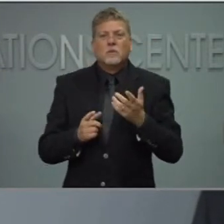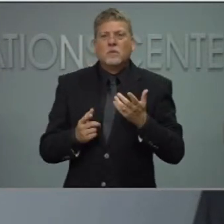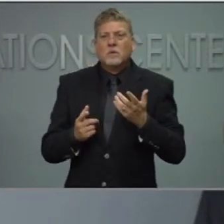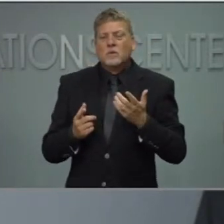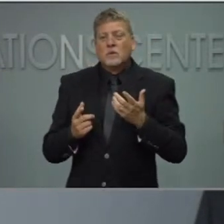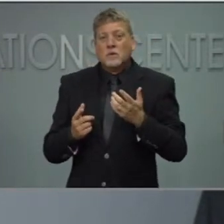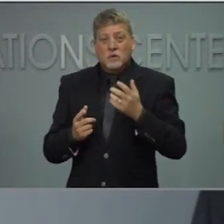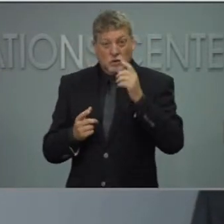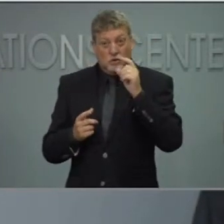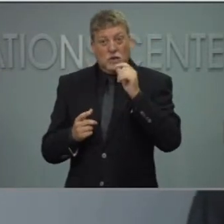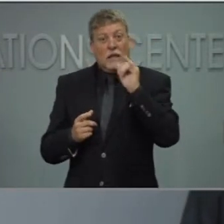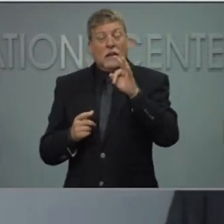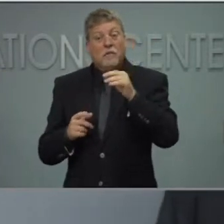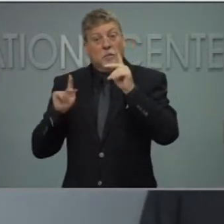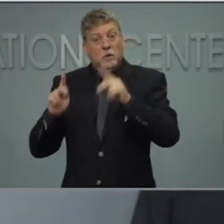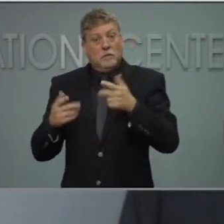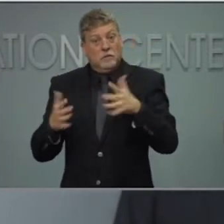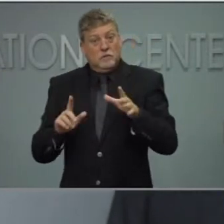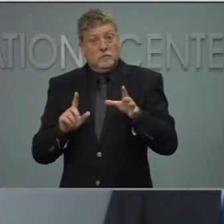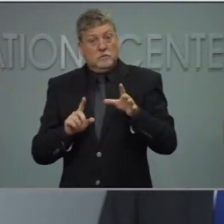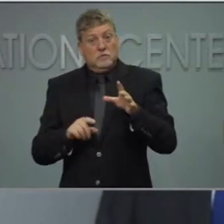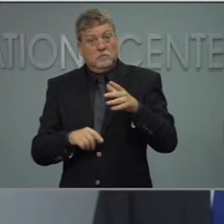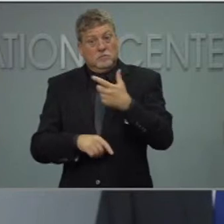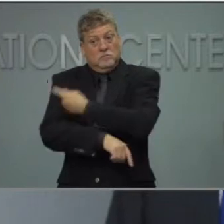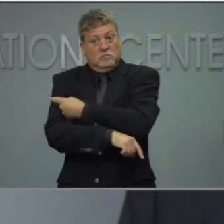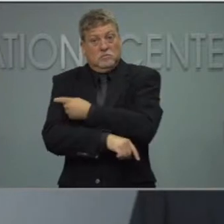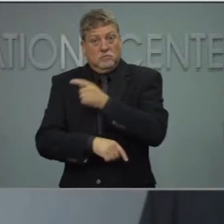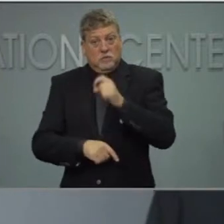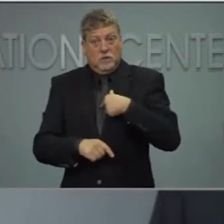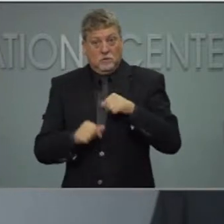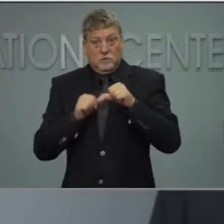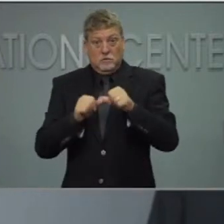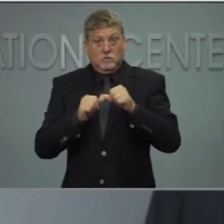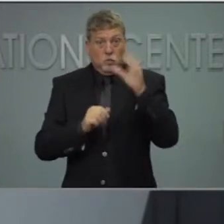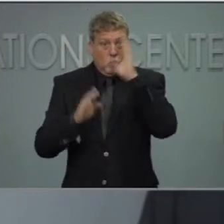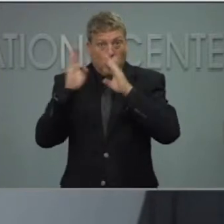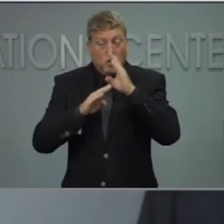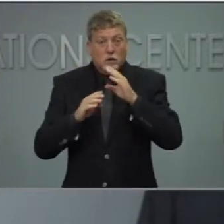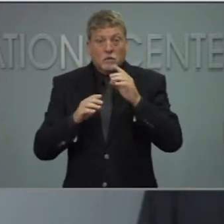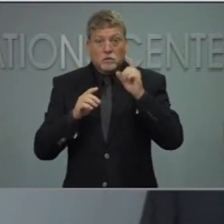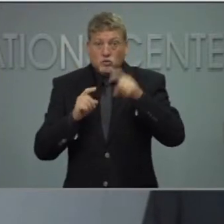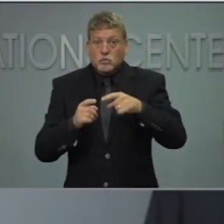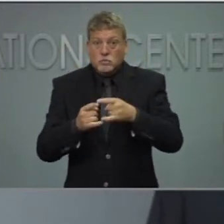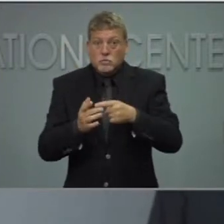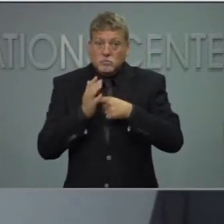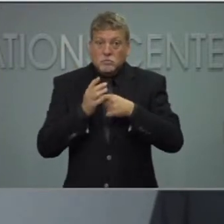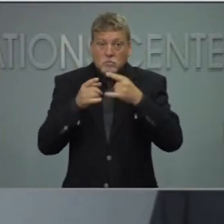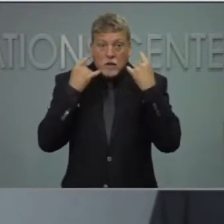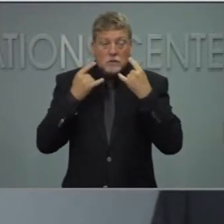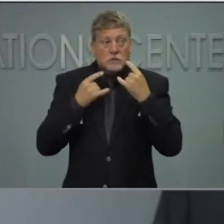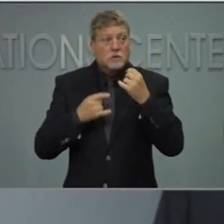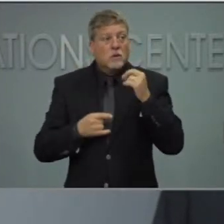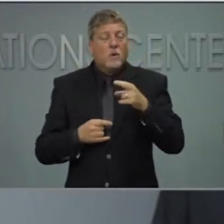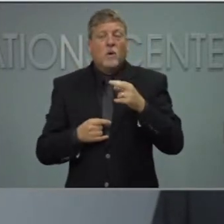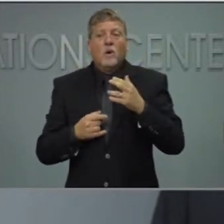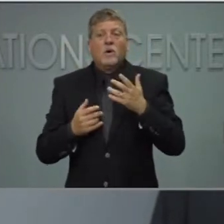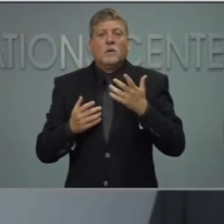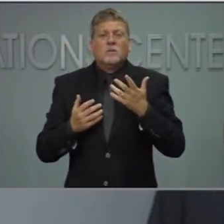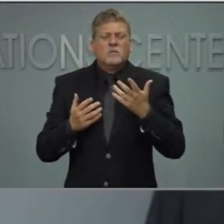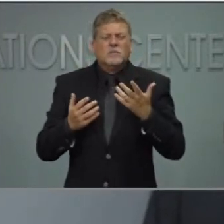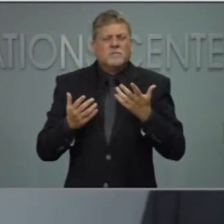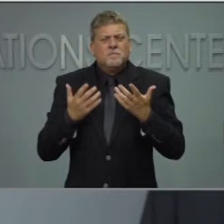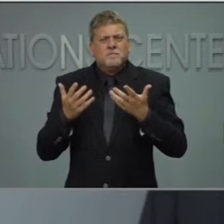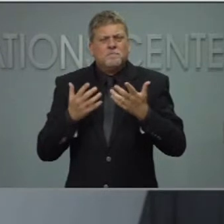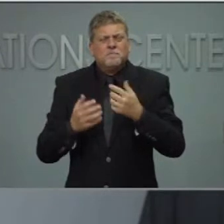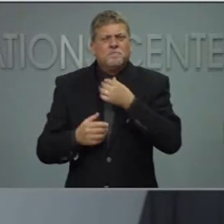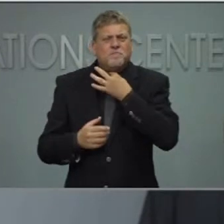how worried should they be? How should they adjust things? Are masks as important for them as unvaccinated? Is it part of it just being everybody?